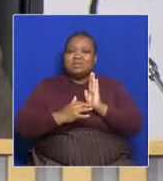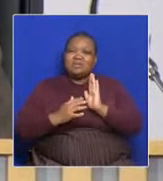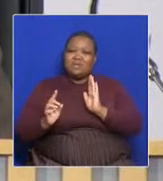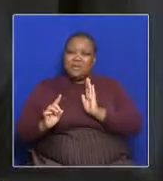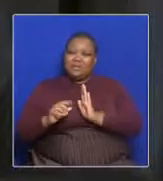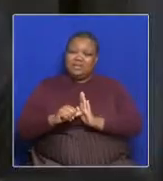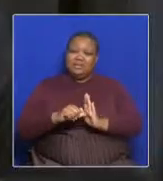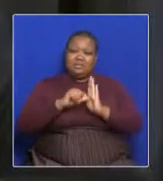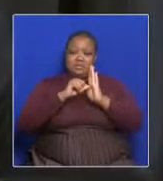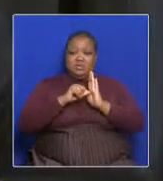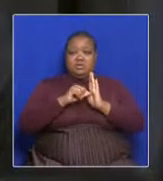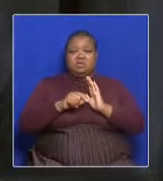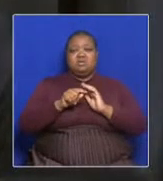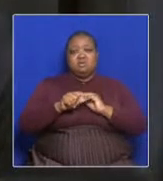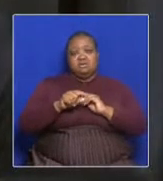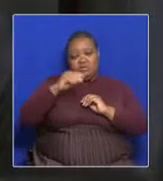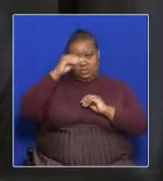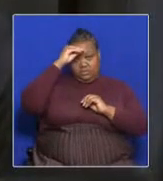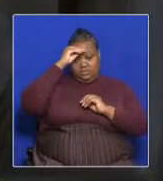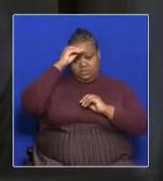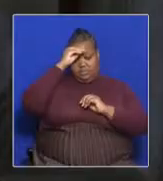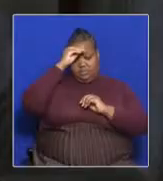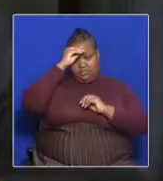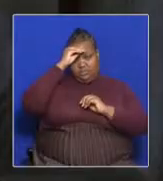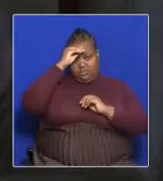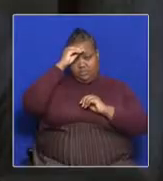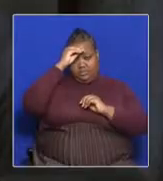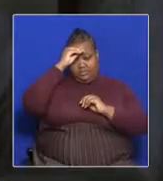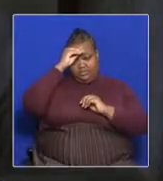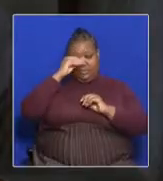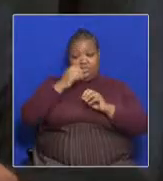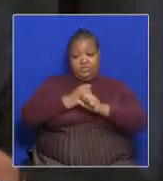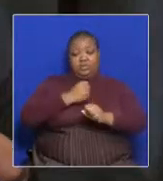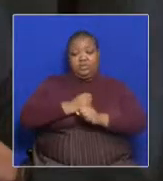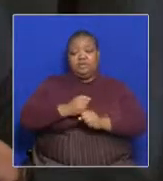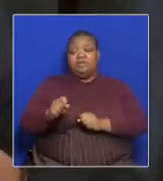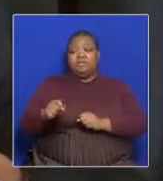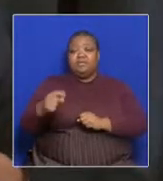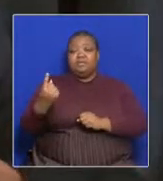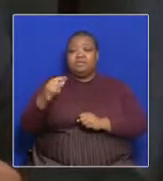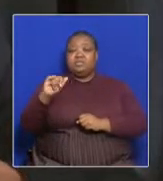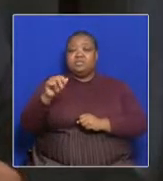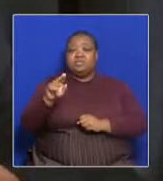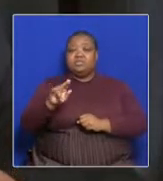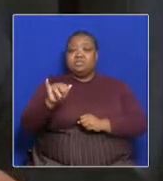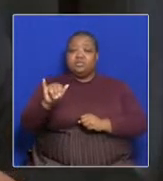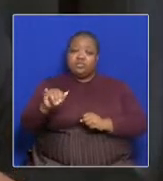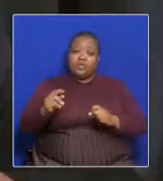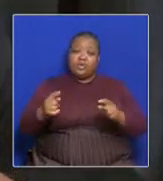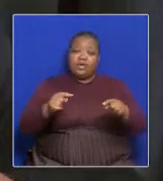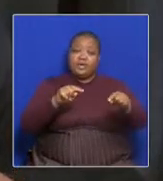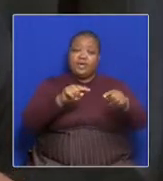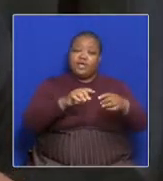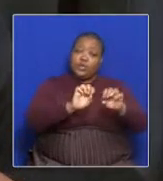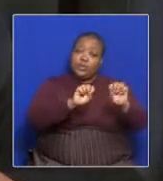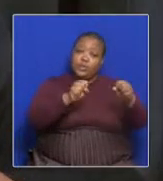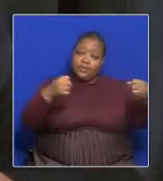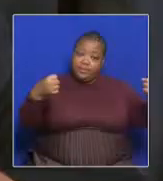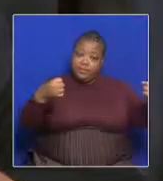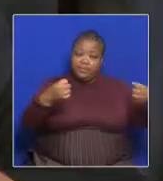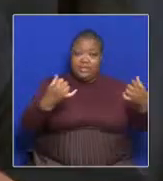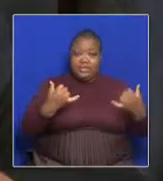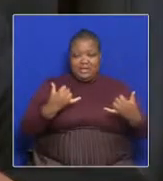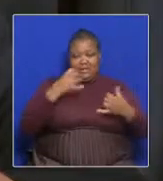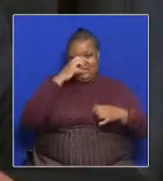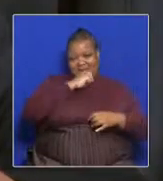police operation on the 1st of July. It was. When you went and opened there, at least we must assume for now that